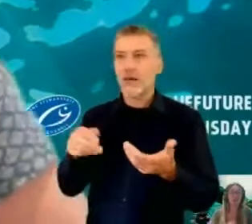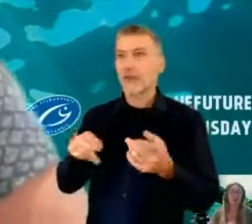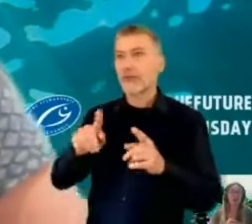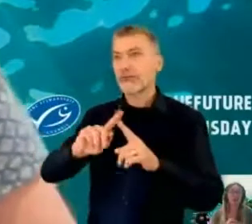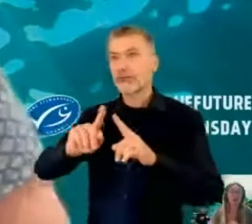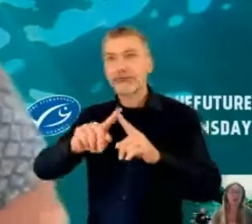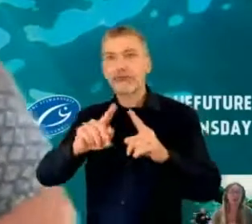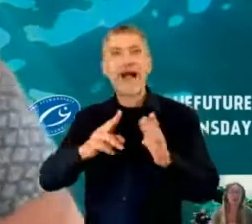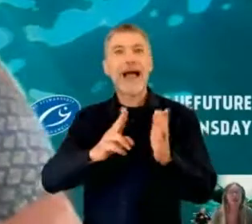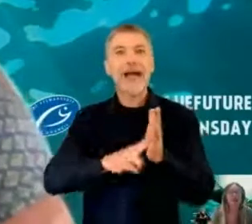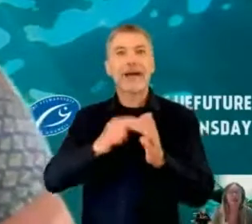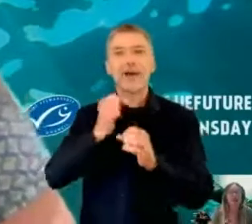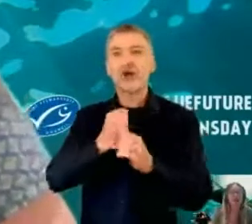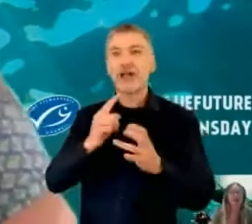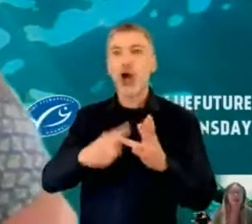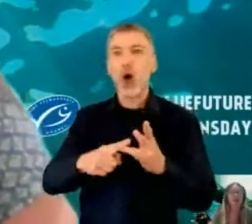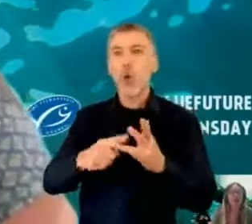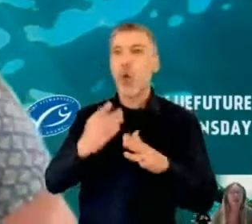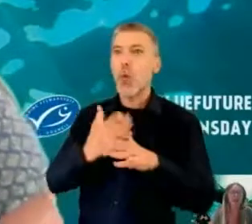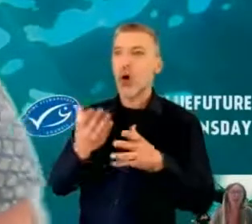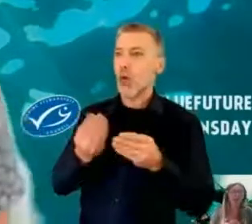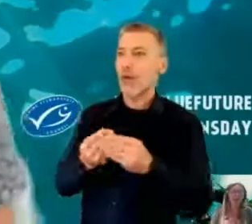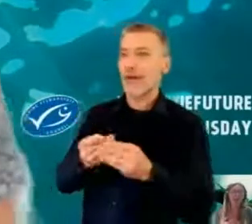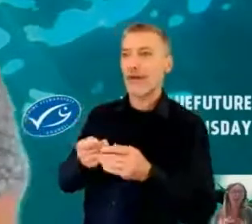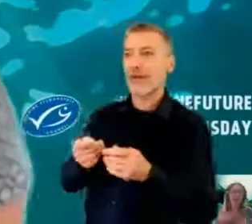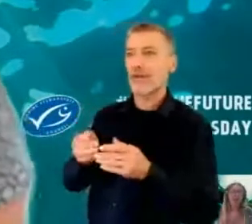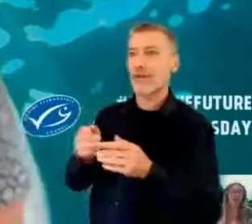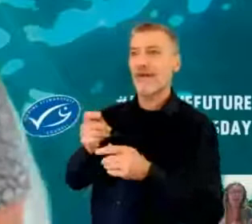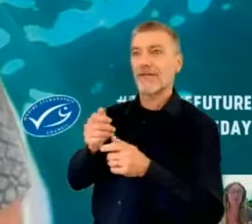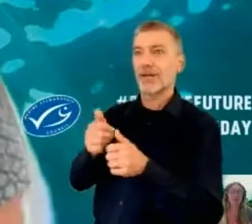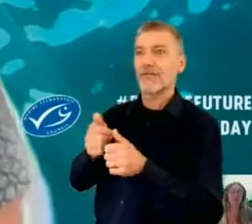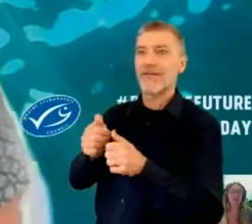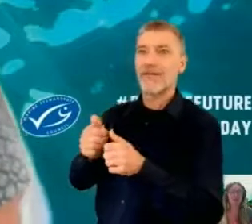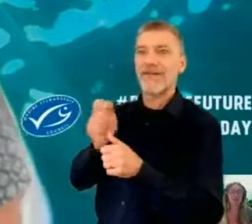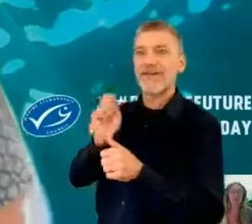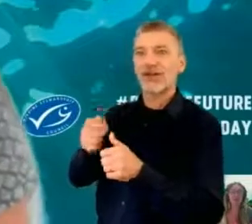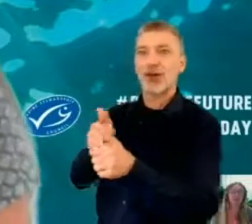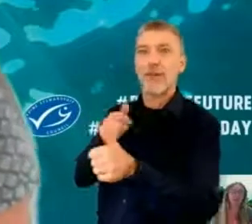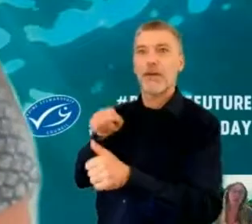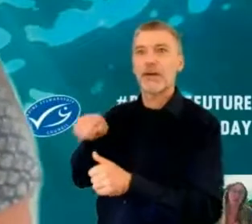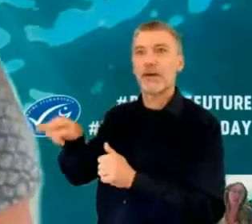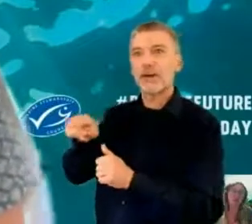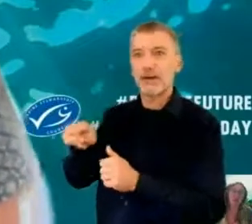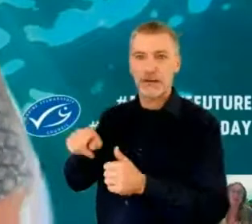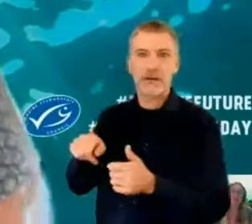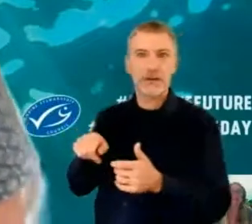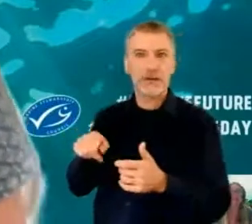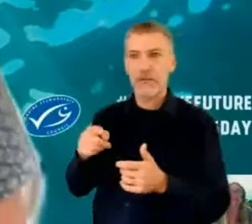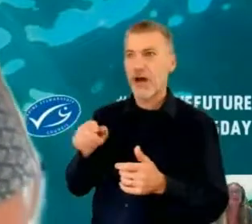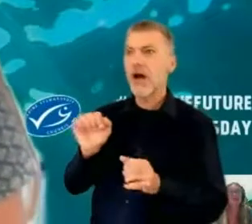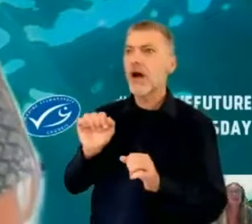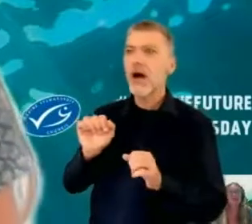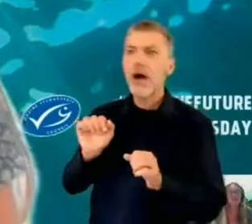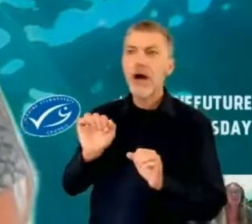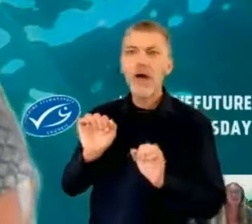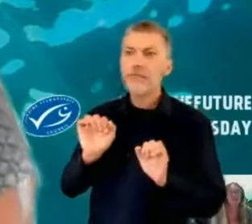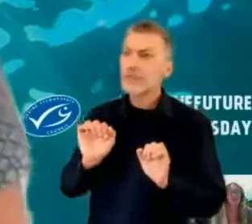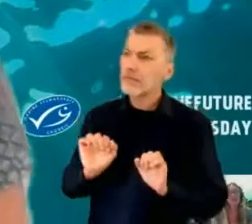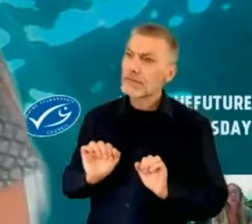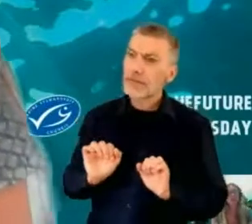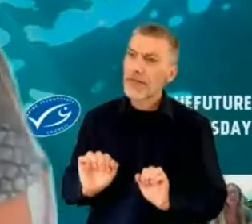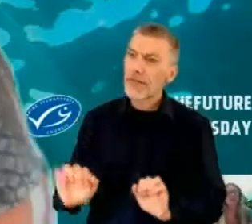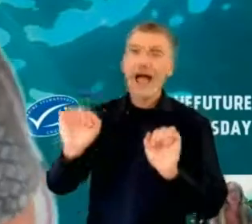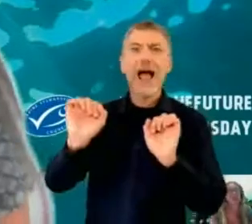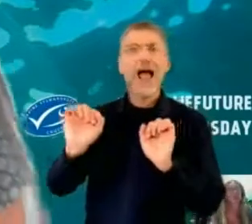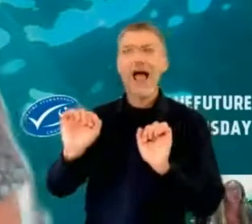as well. I love hearing about the stories and being able to tell those stories and give those people a voice to show what they are doing to protect